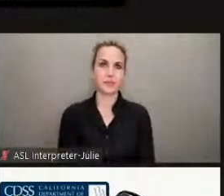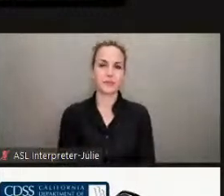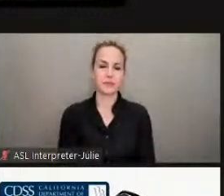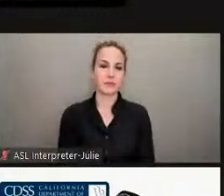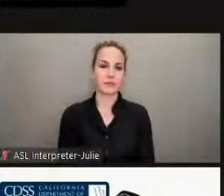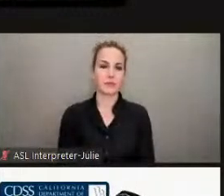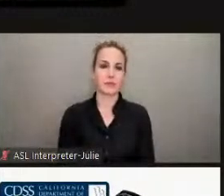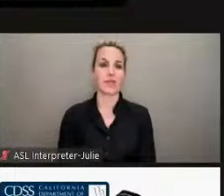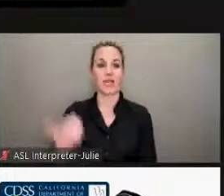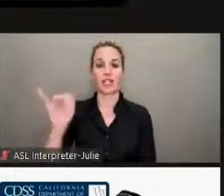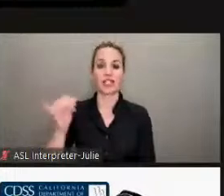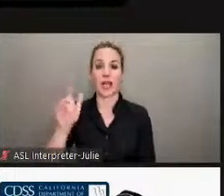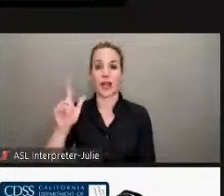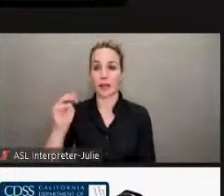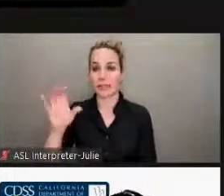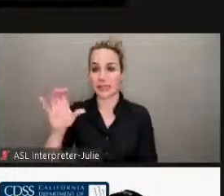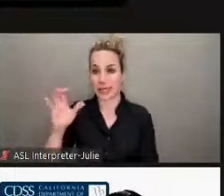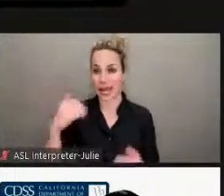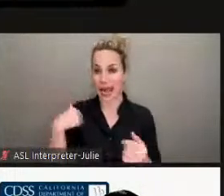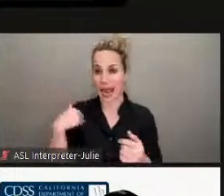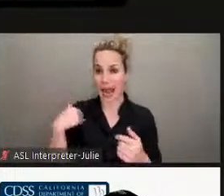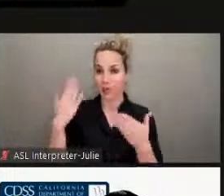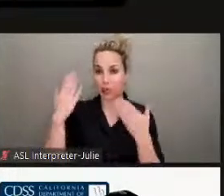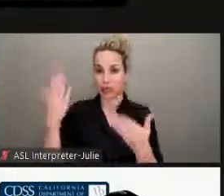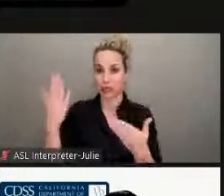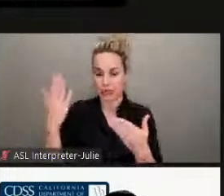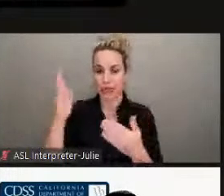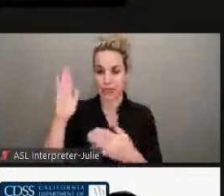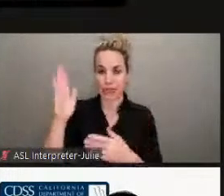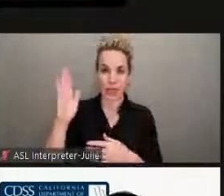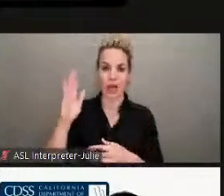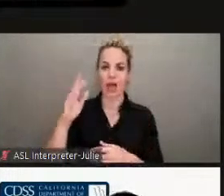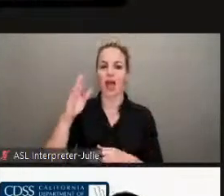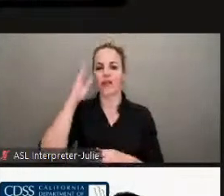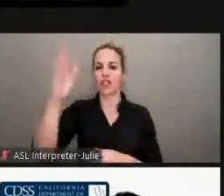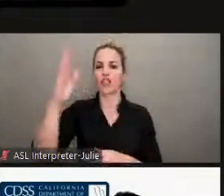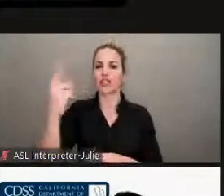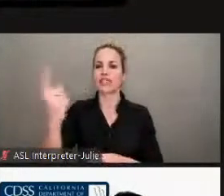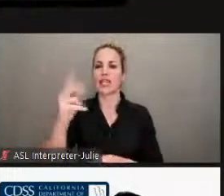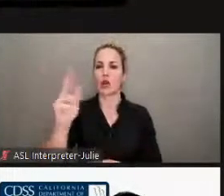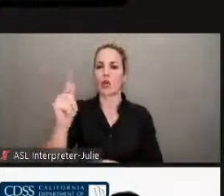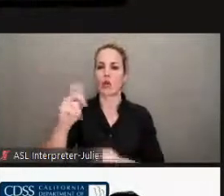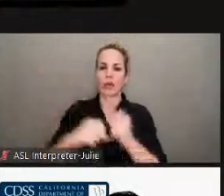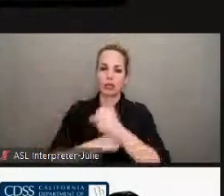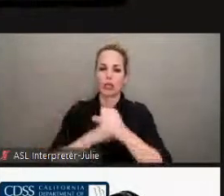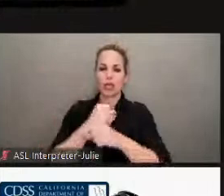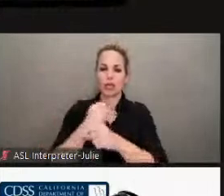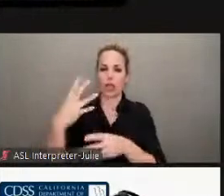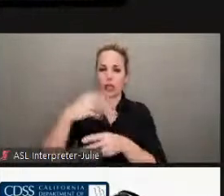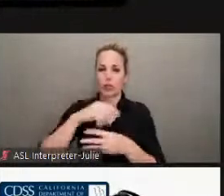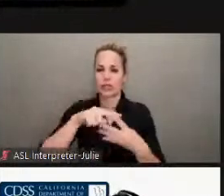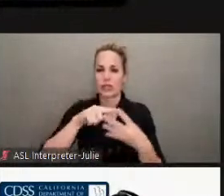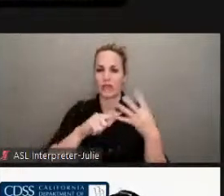So the JLMC presented its approach towards a future single rate structure that includes the following four